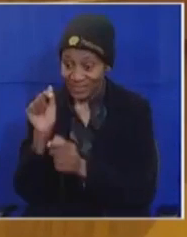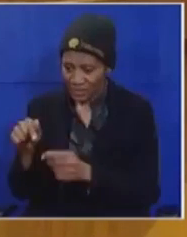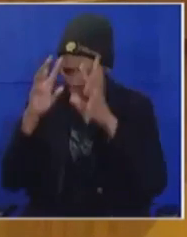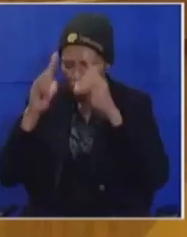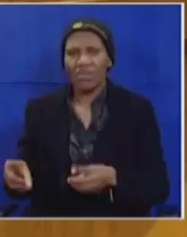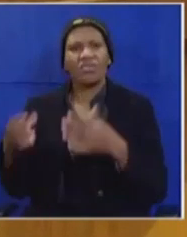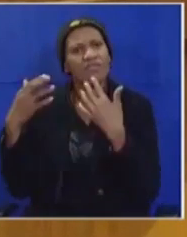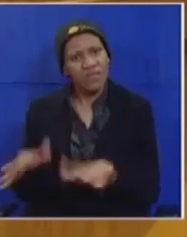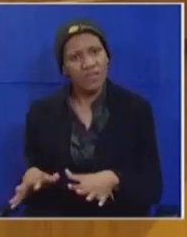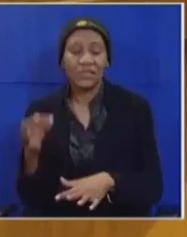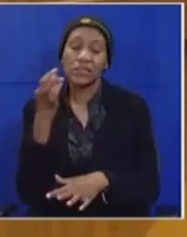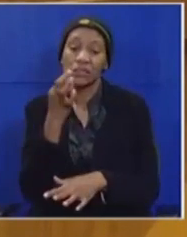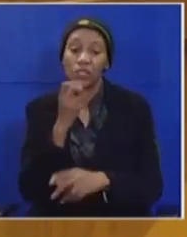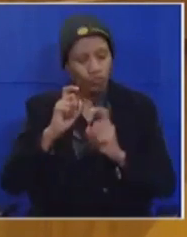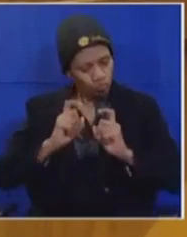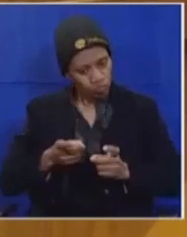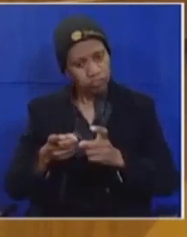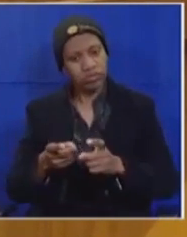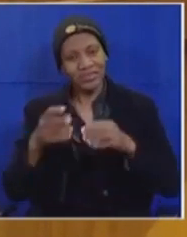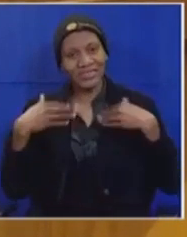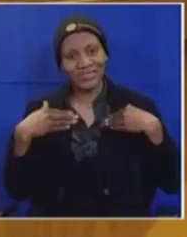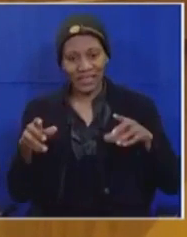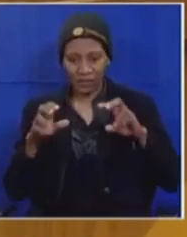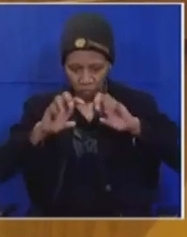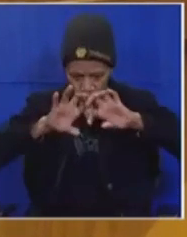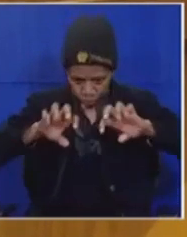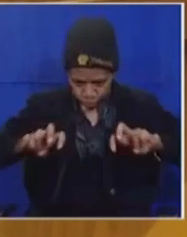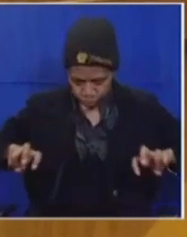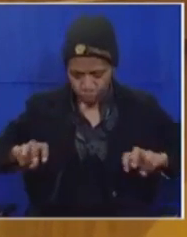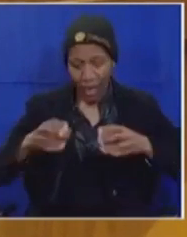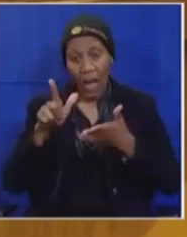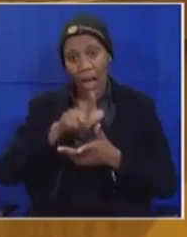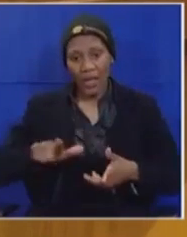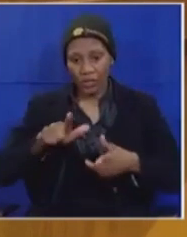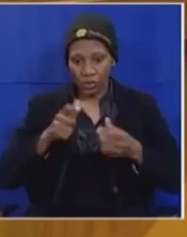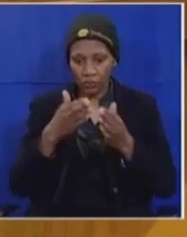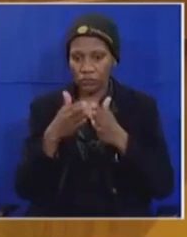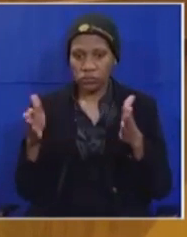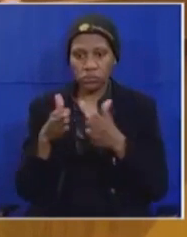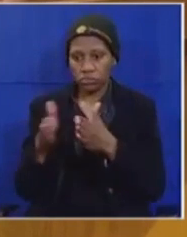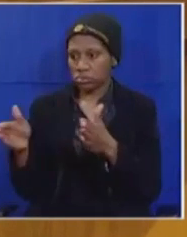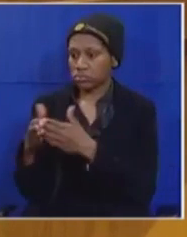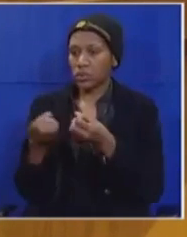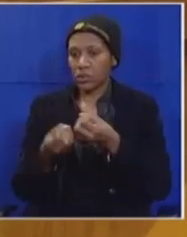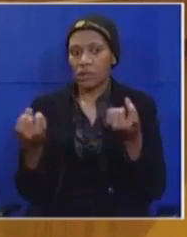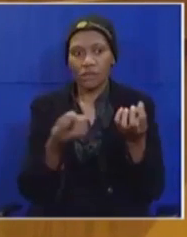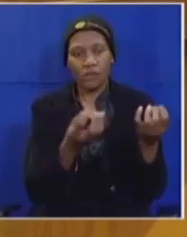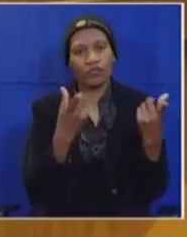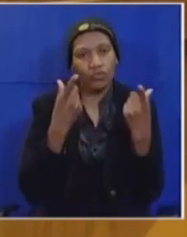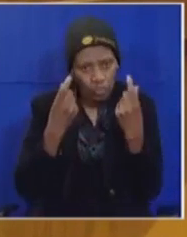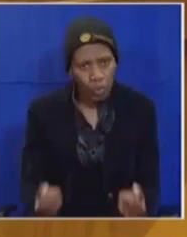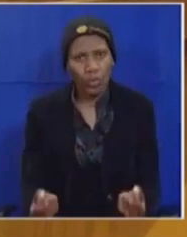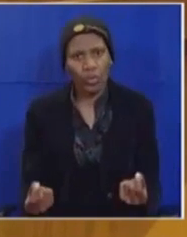should immediately embark on a rapid release of land. And we are